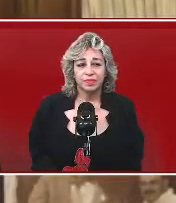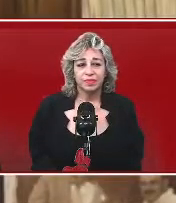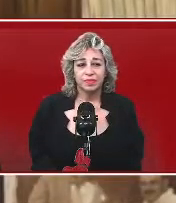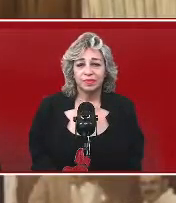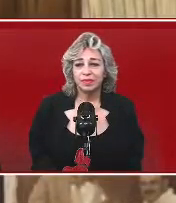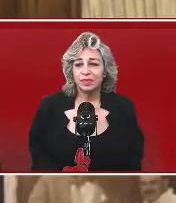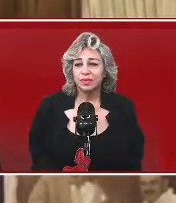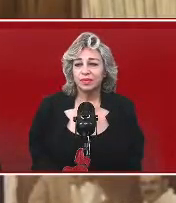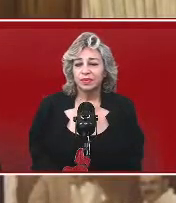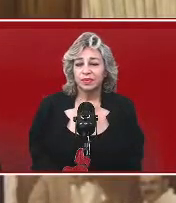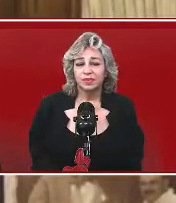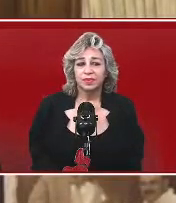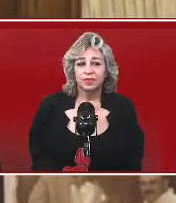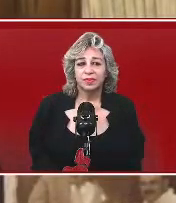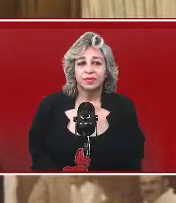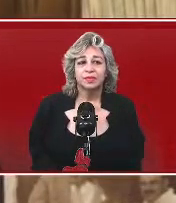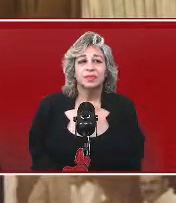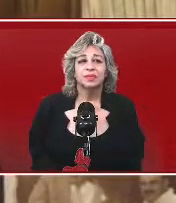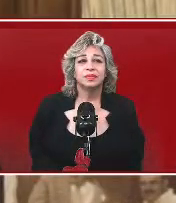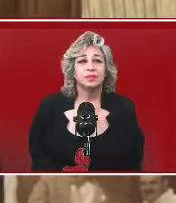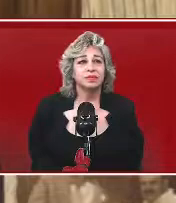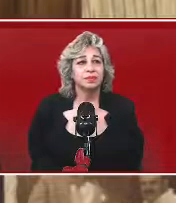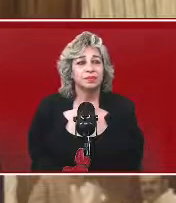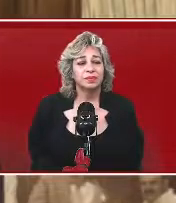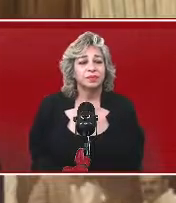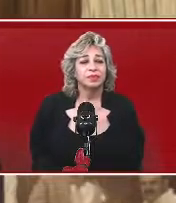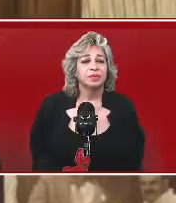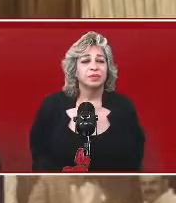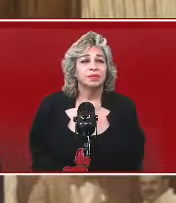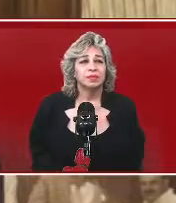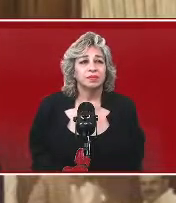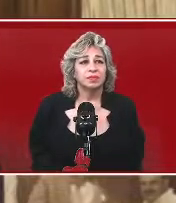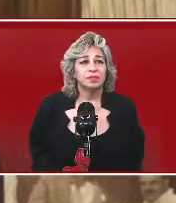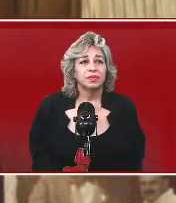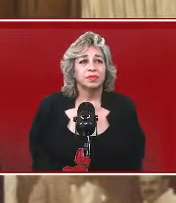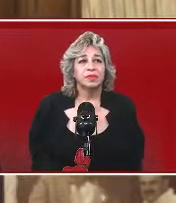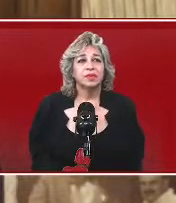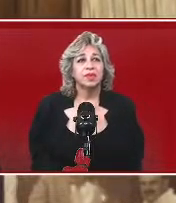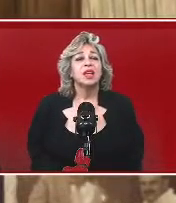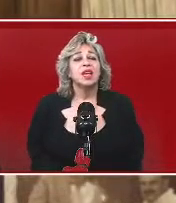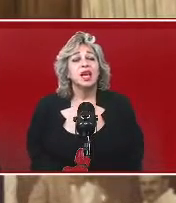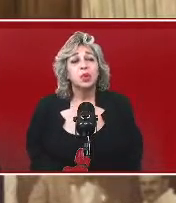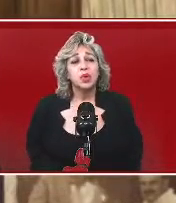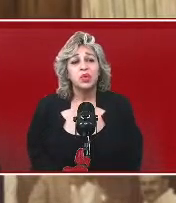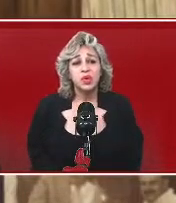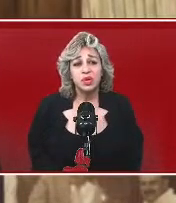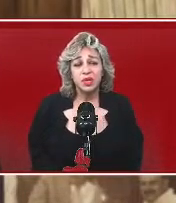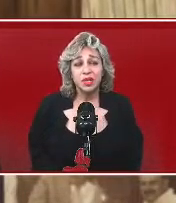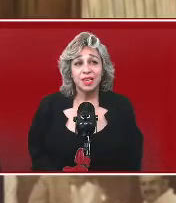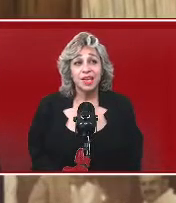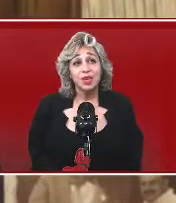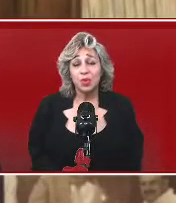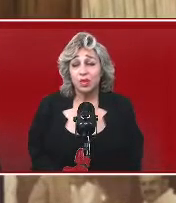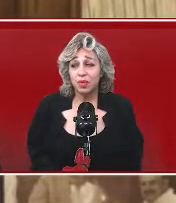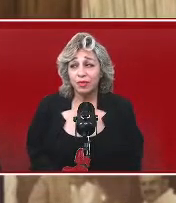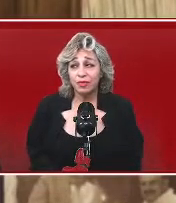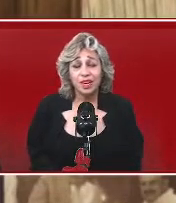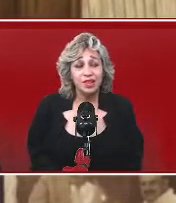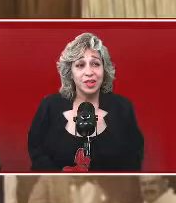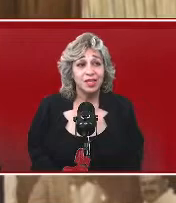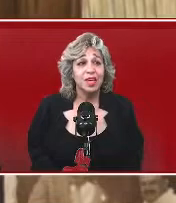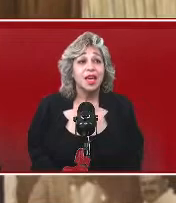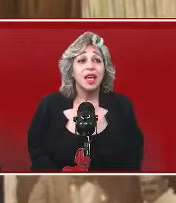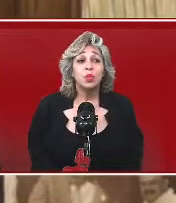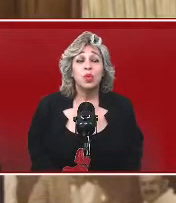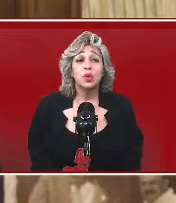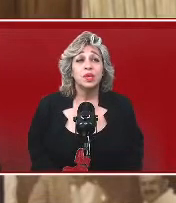Continuamos con la refinería. Vamos a mejorar las 6 refinerías que tenemos. And we're going to continue with our